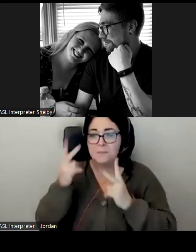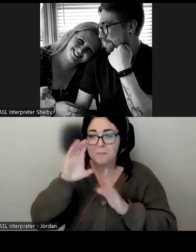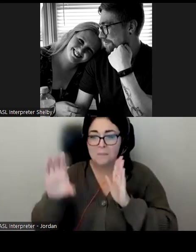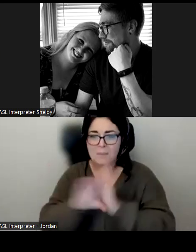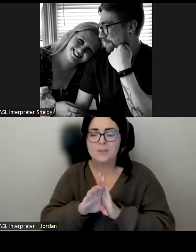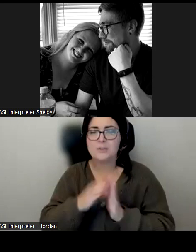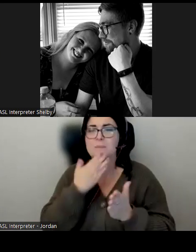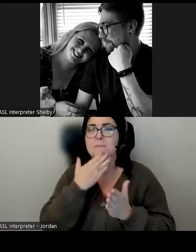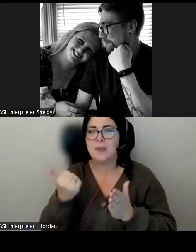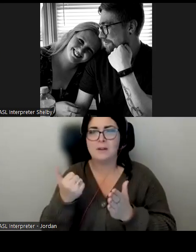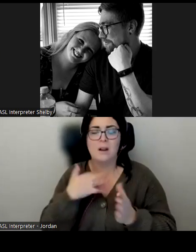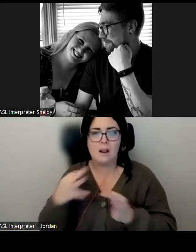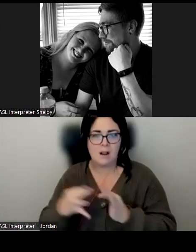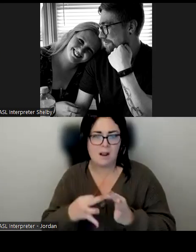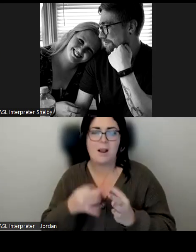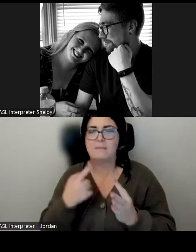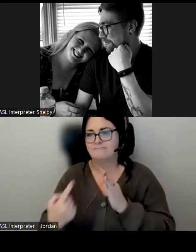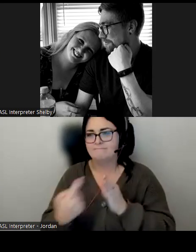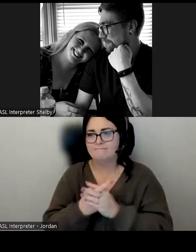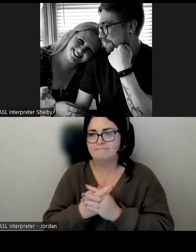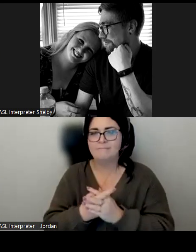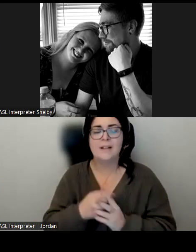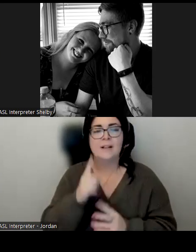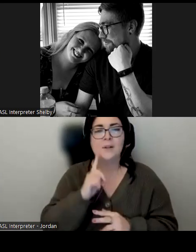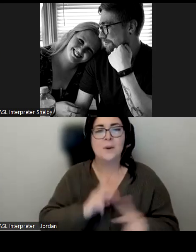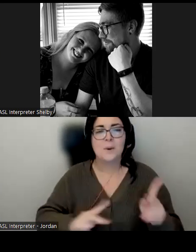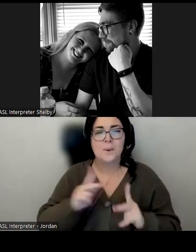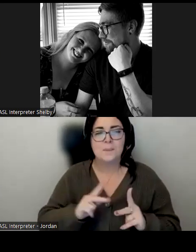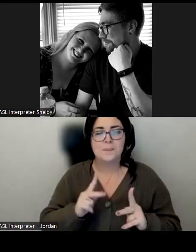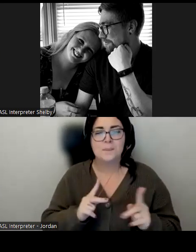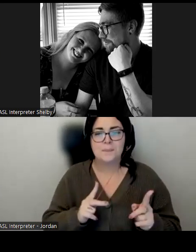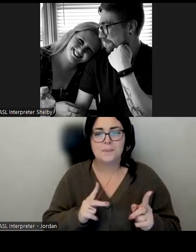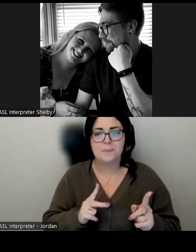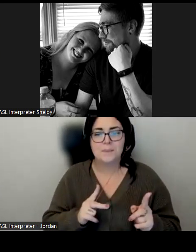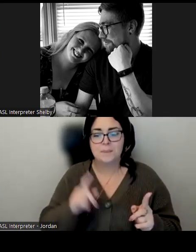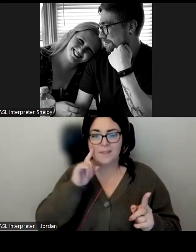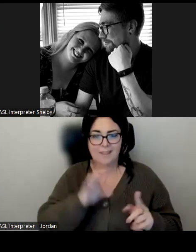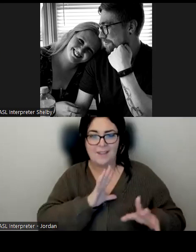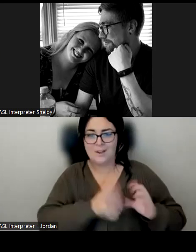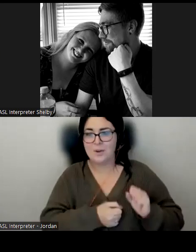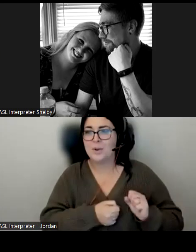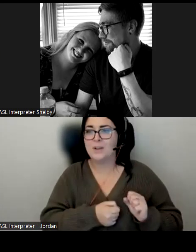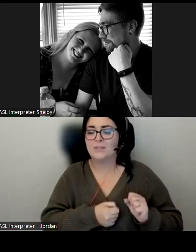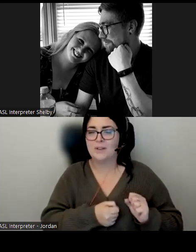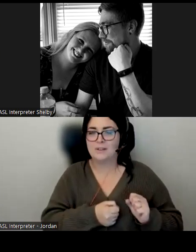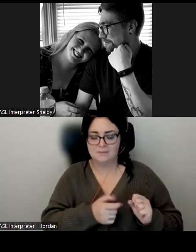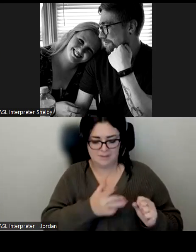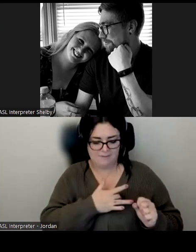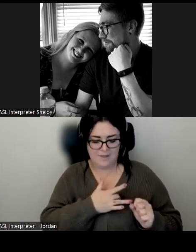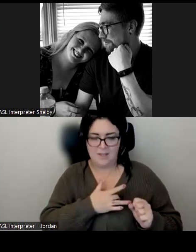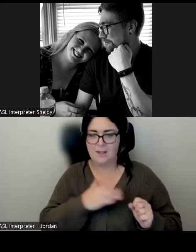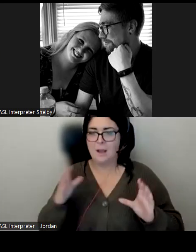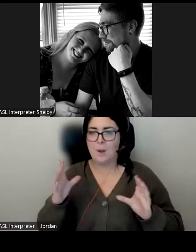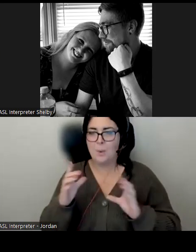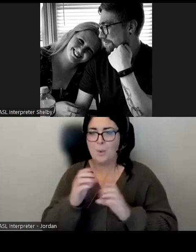well. People think that grief slowly gets smaller with time.